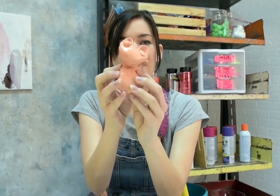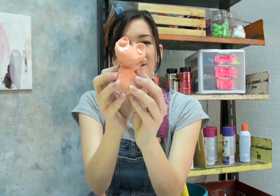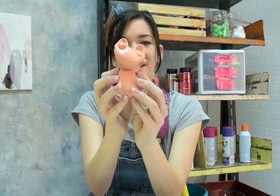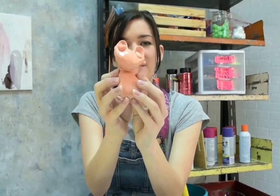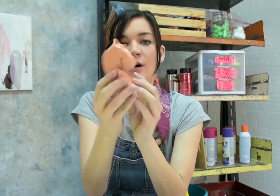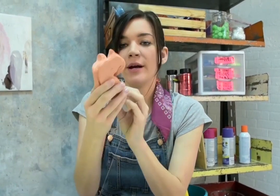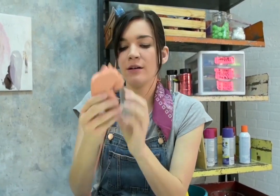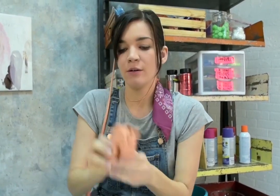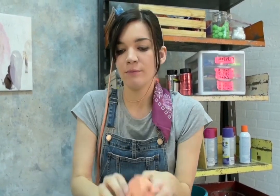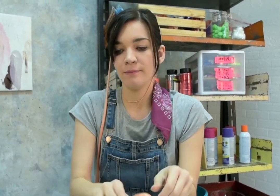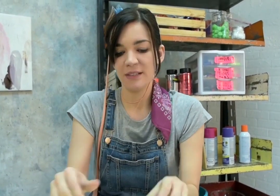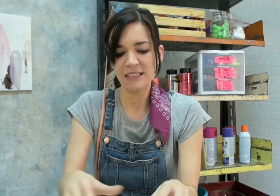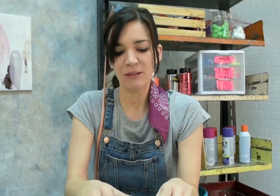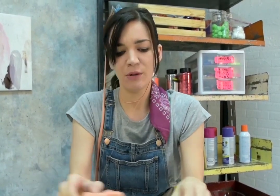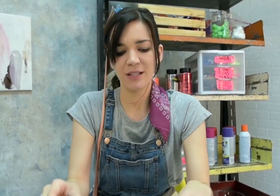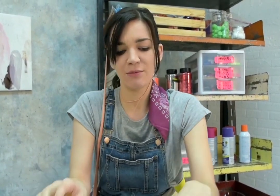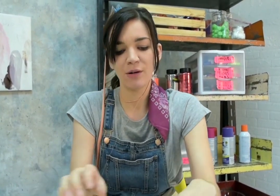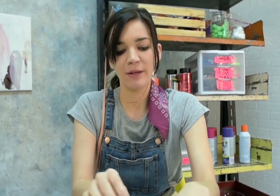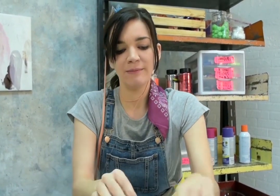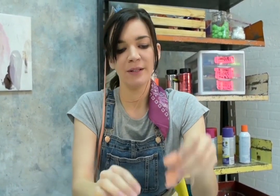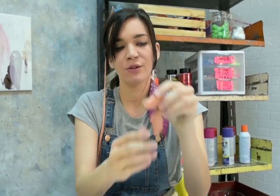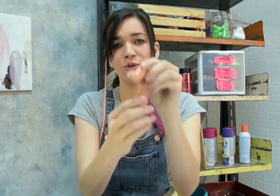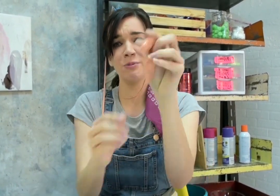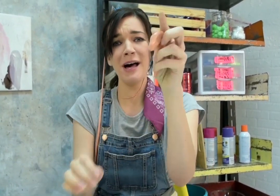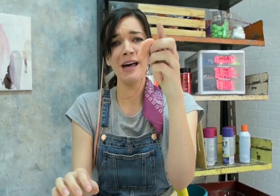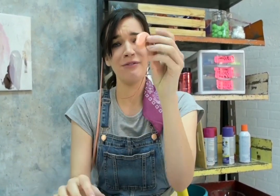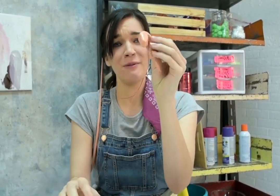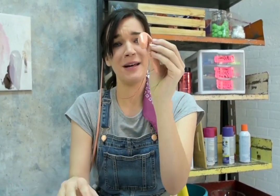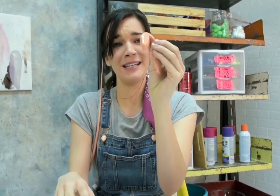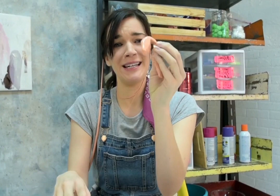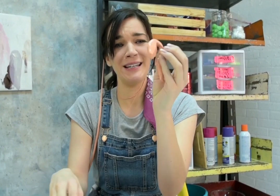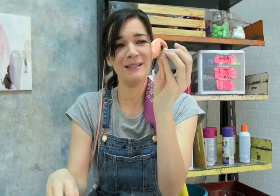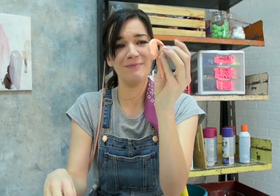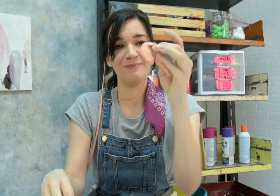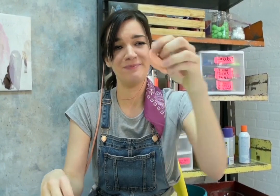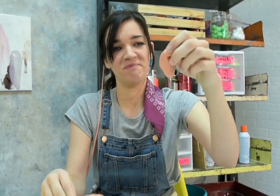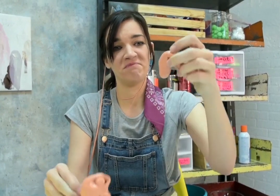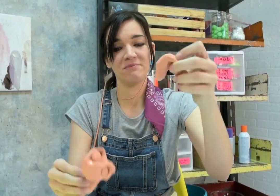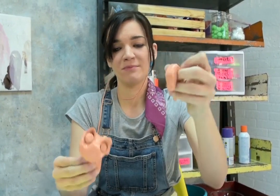Goodbye, everybody. Oh, wait, no. That's the wrong one. Goodbye, everybody.